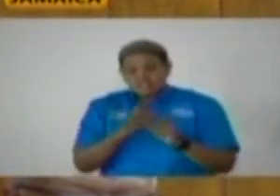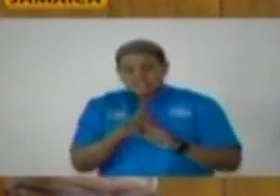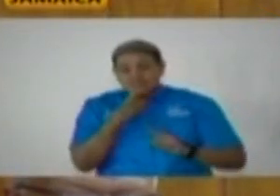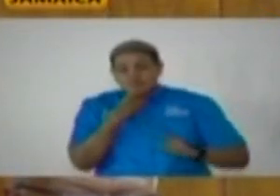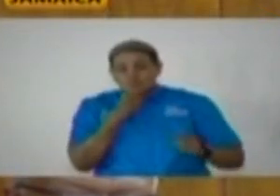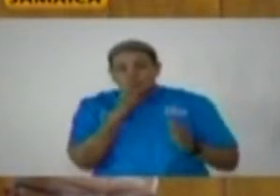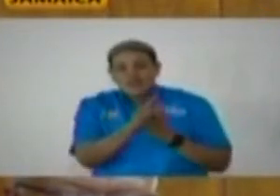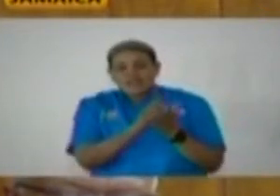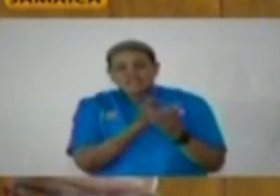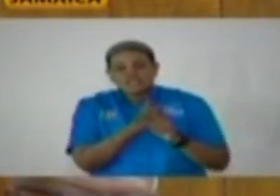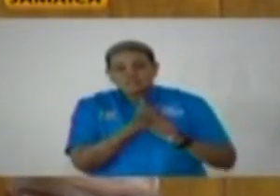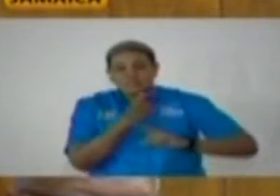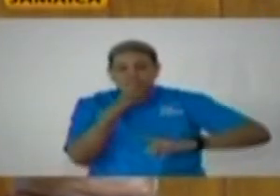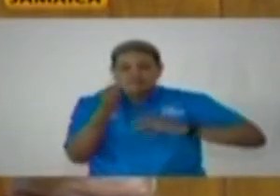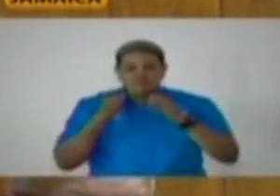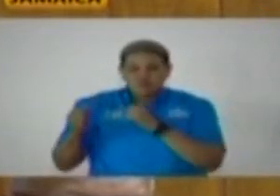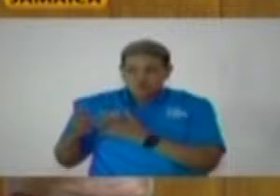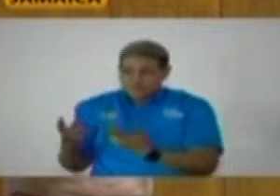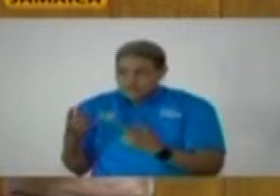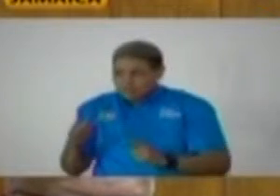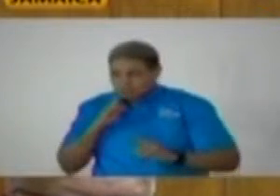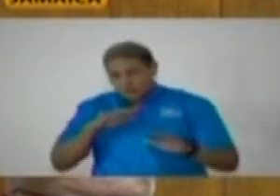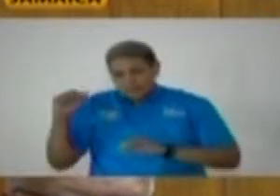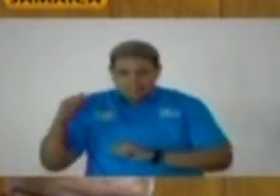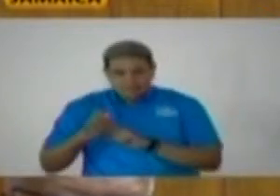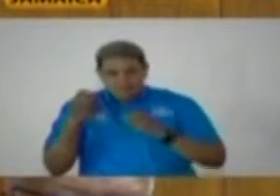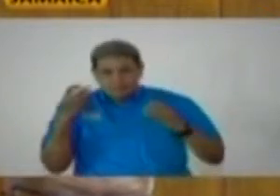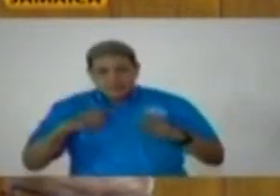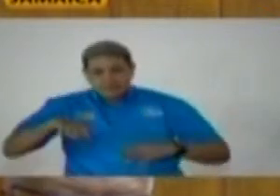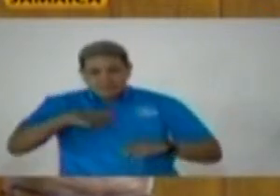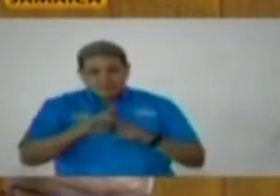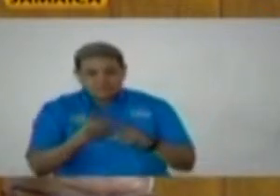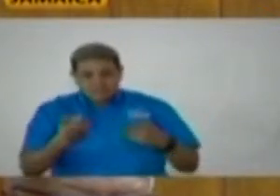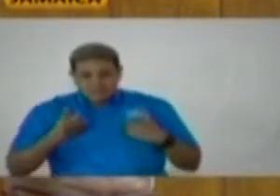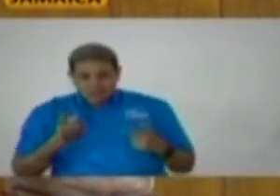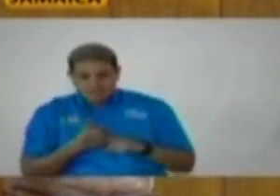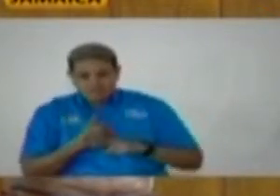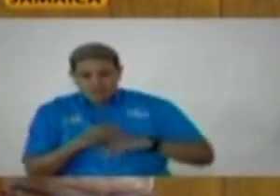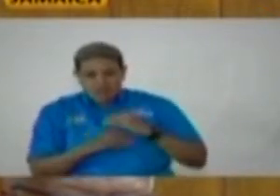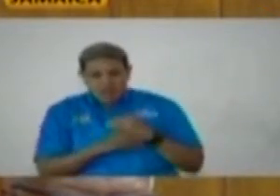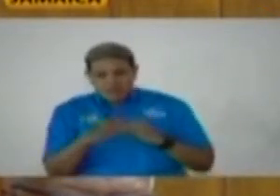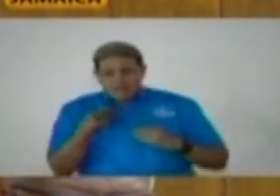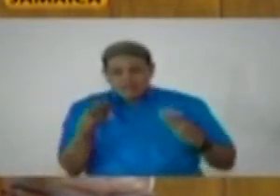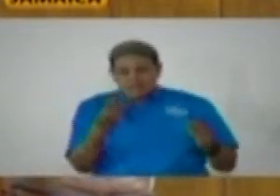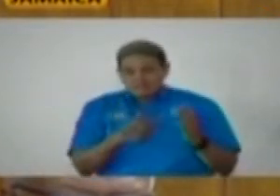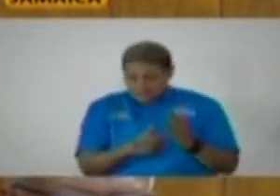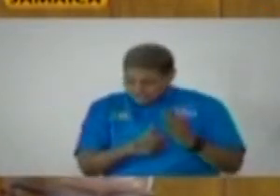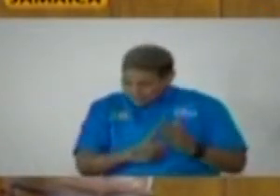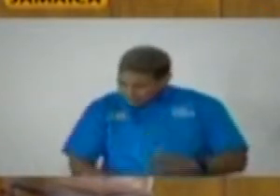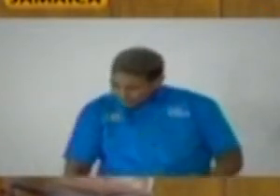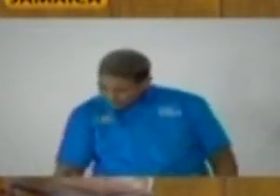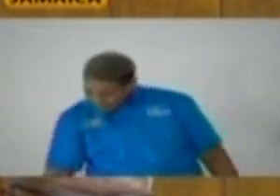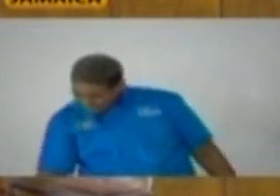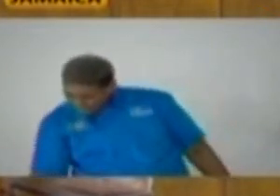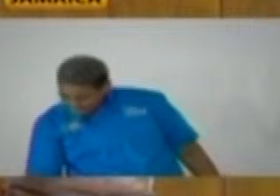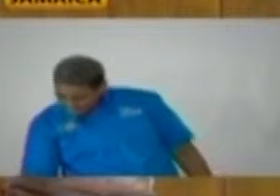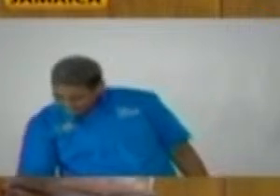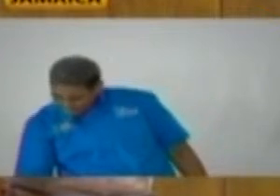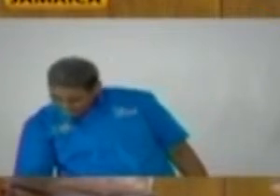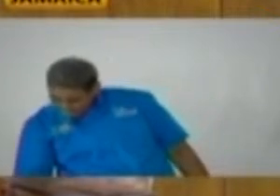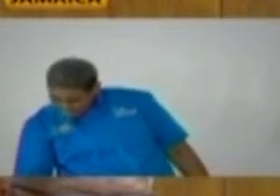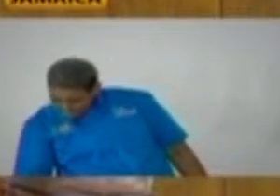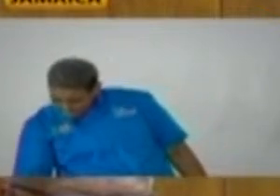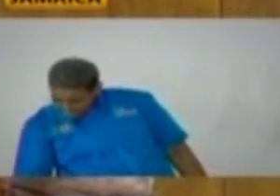being legitimately recruited to leave, and many of them have. I'll give you an example, and this is